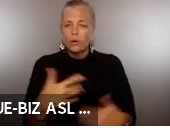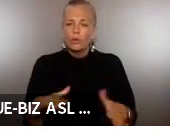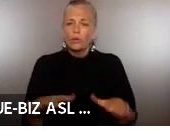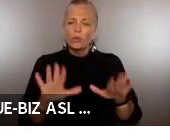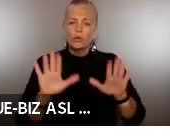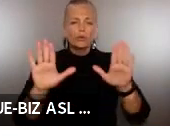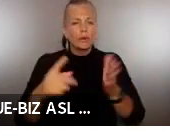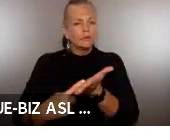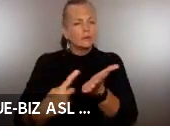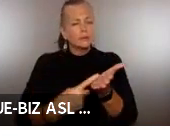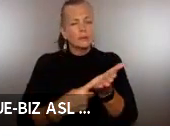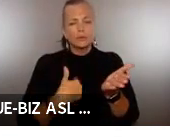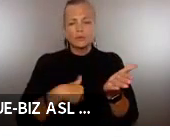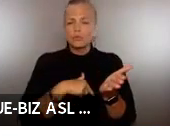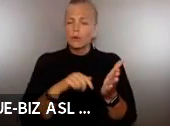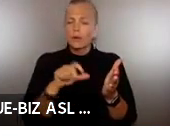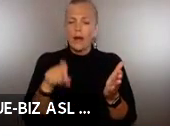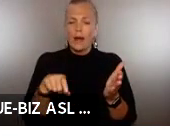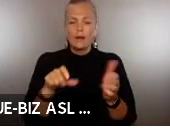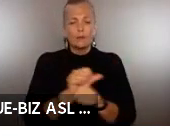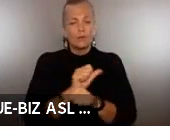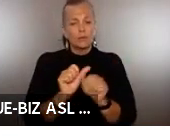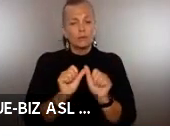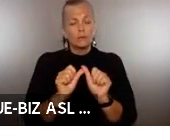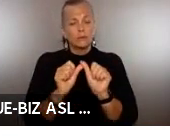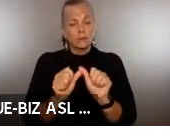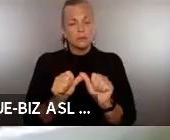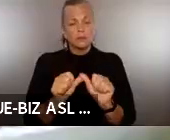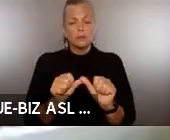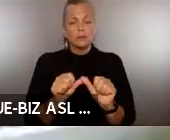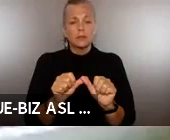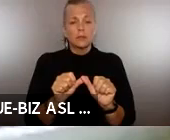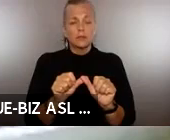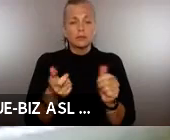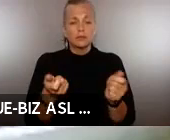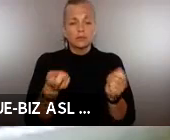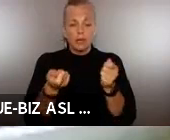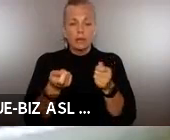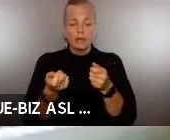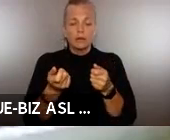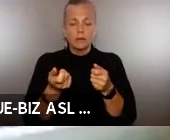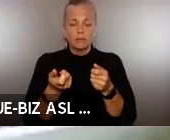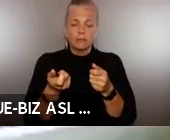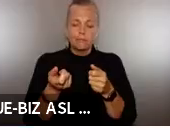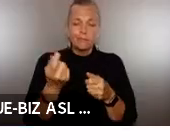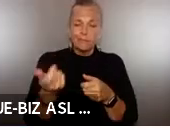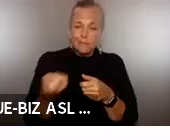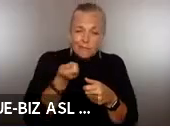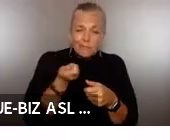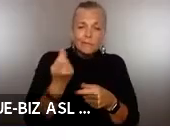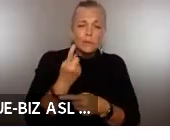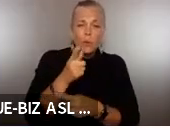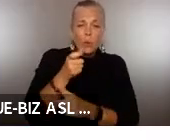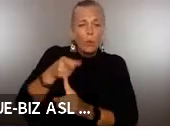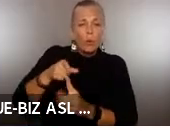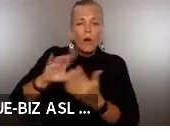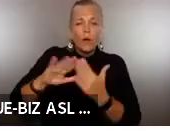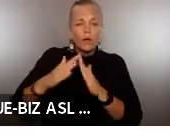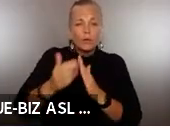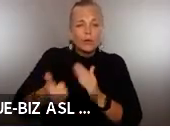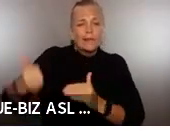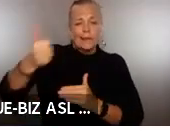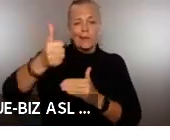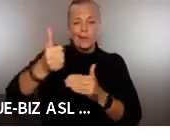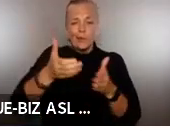have work to do. The trying to get us a community organizer. If you guys have anybody in mind